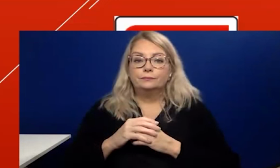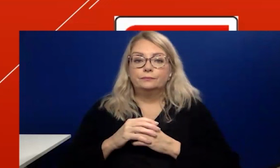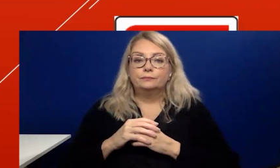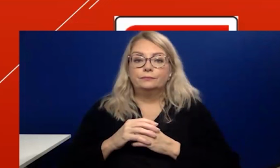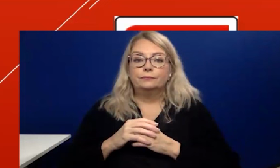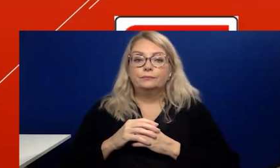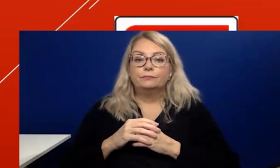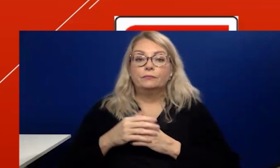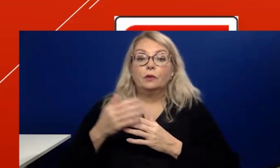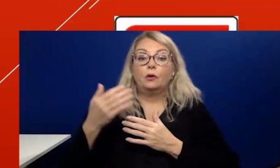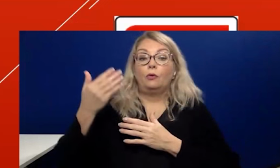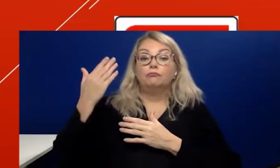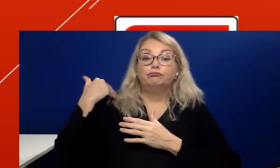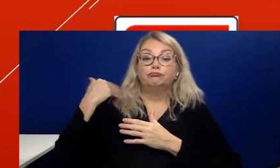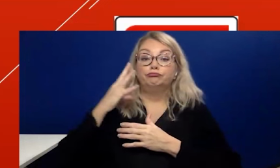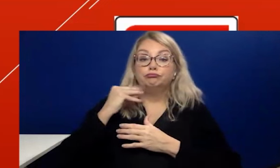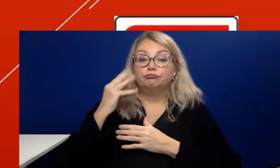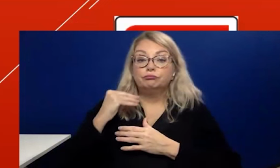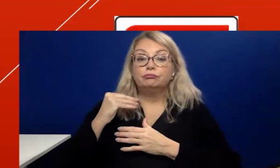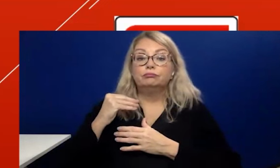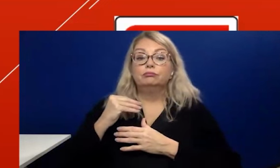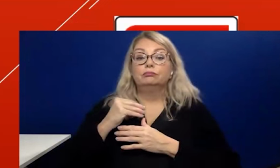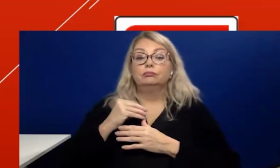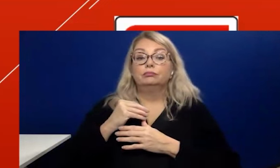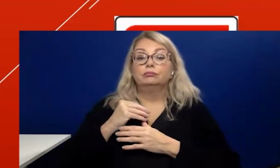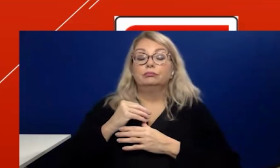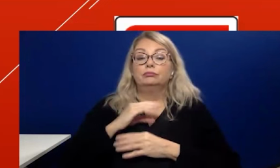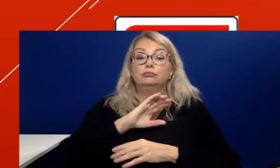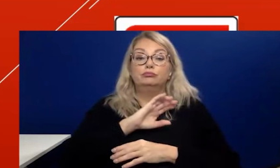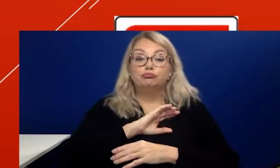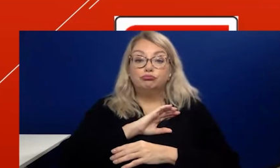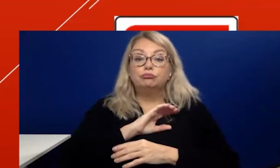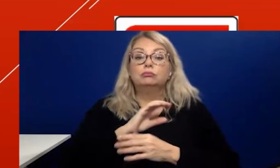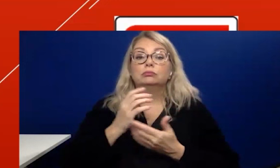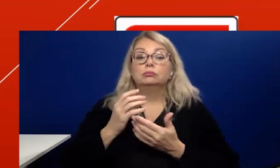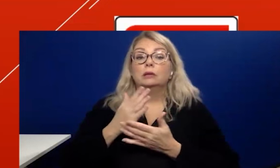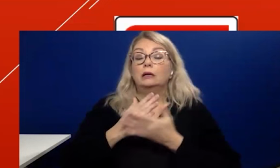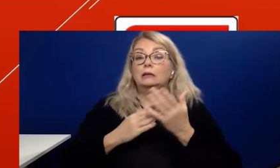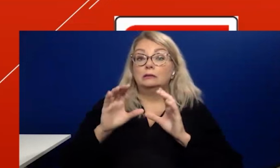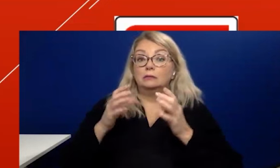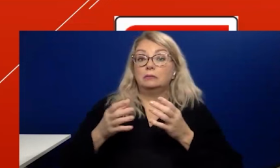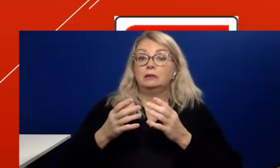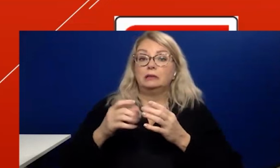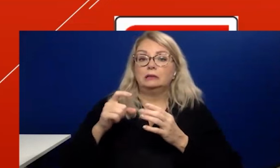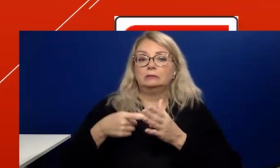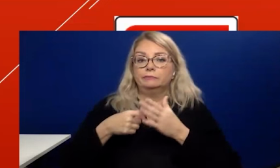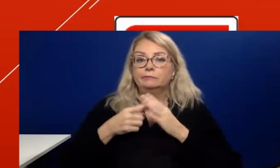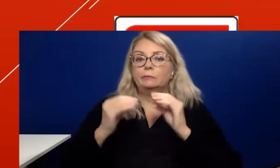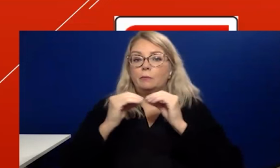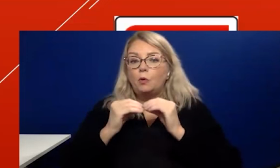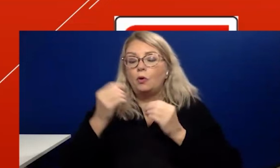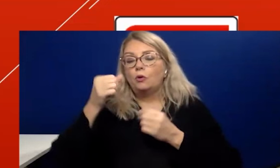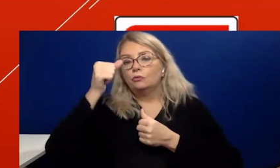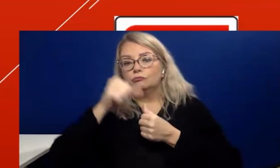understanding. Right? Some classes, maybe more remembering, maybe more understanding.